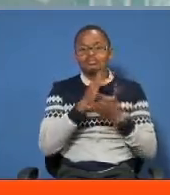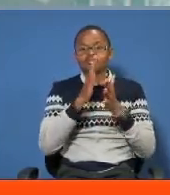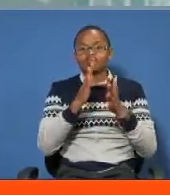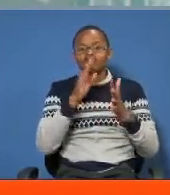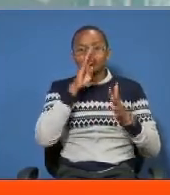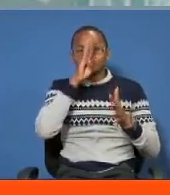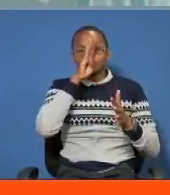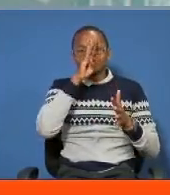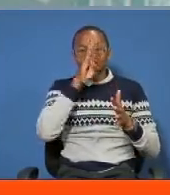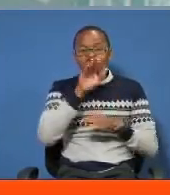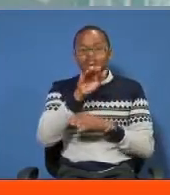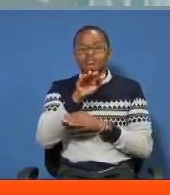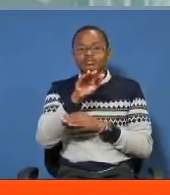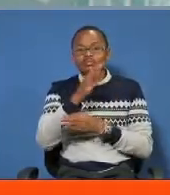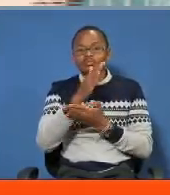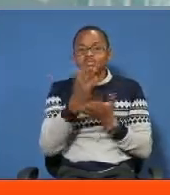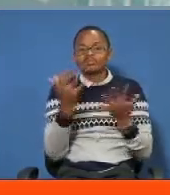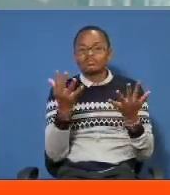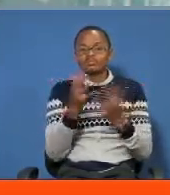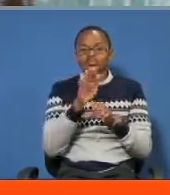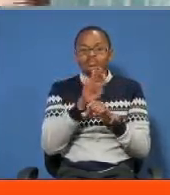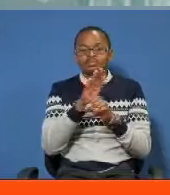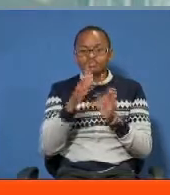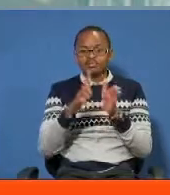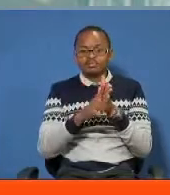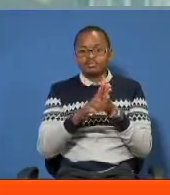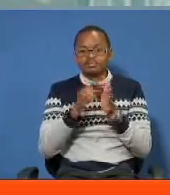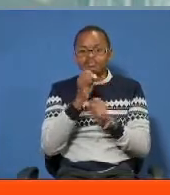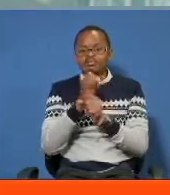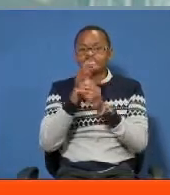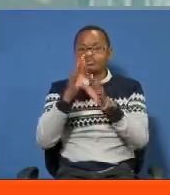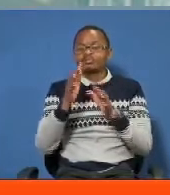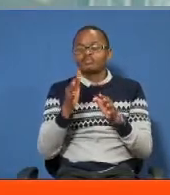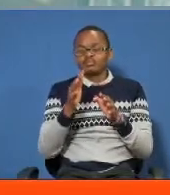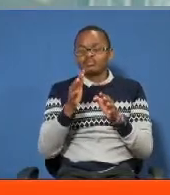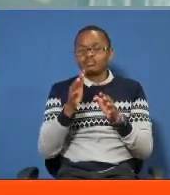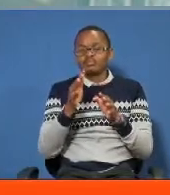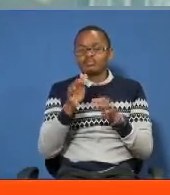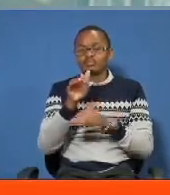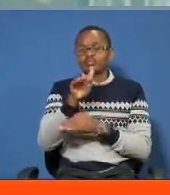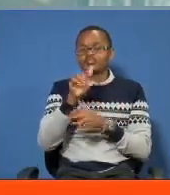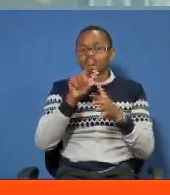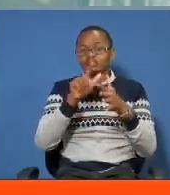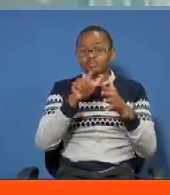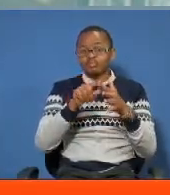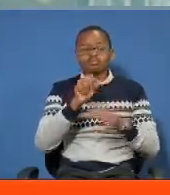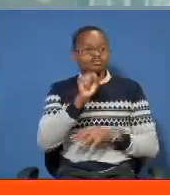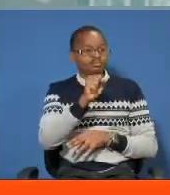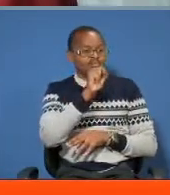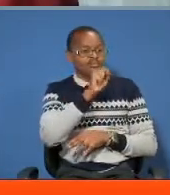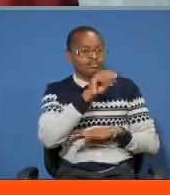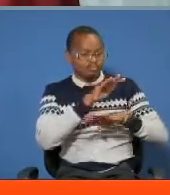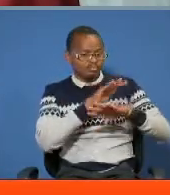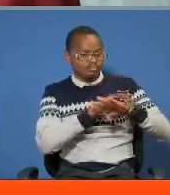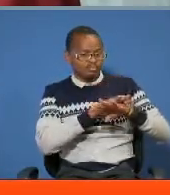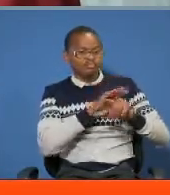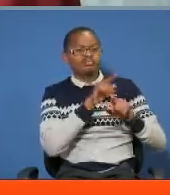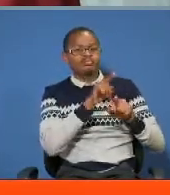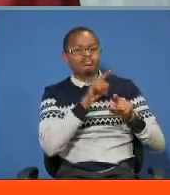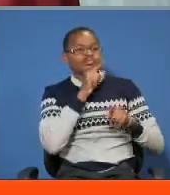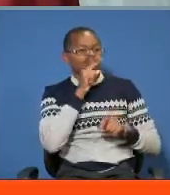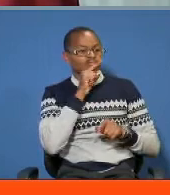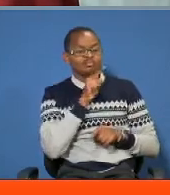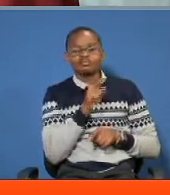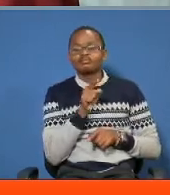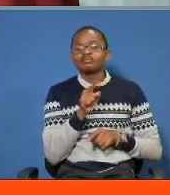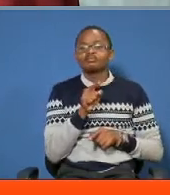then someone has to be convinced somewhere, there's a lawmaker or somebody who's going to be convinced that, yeah, it's good to put